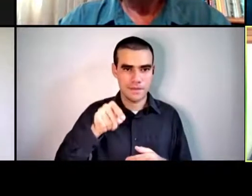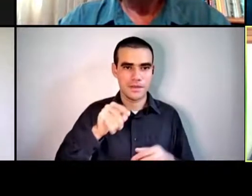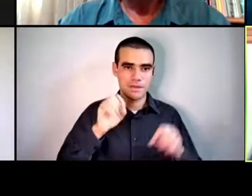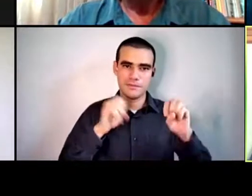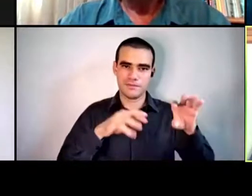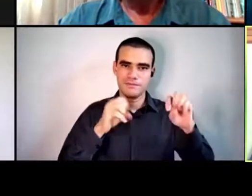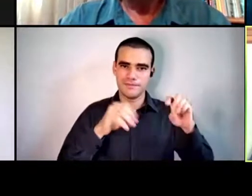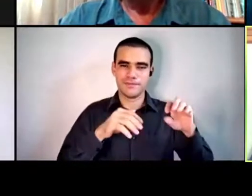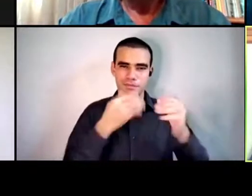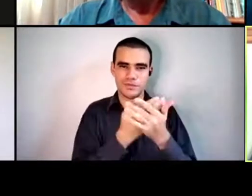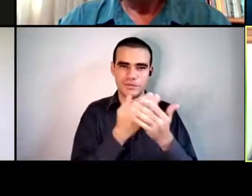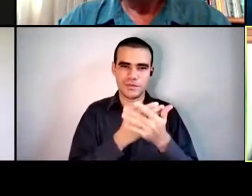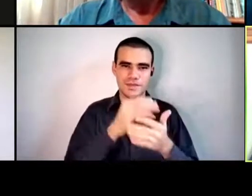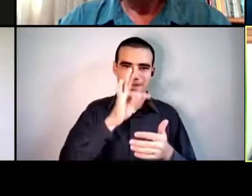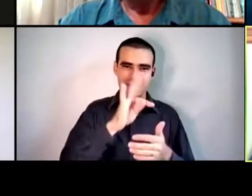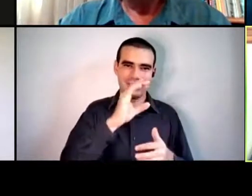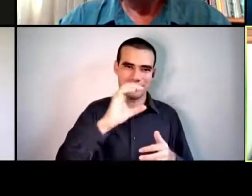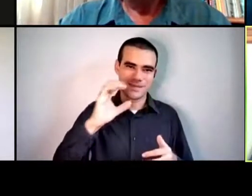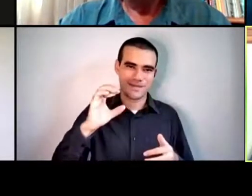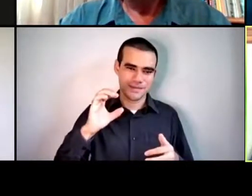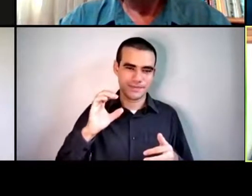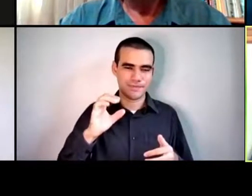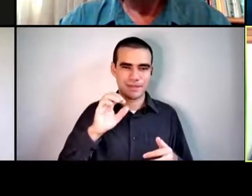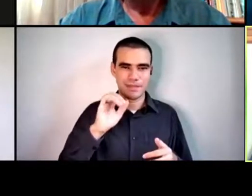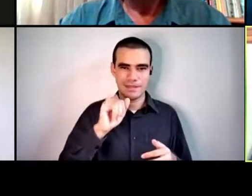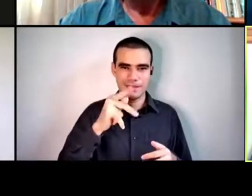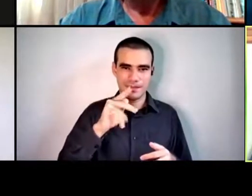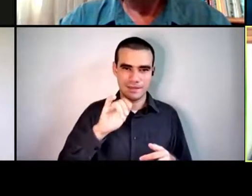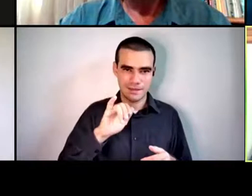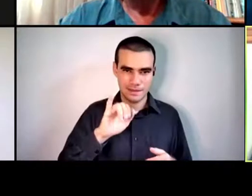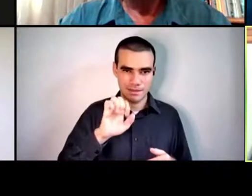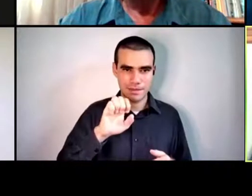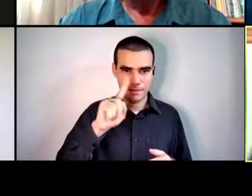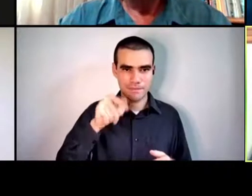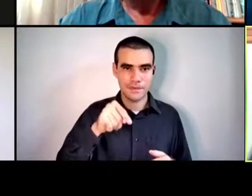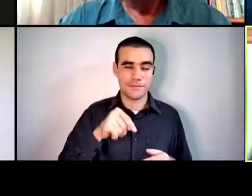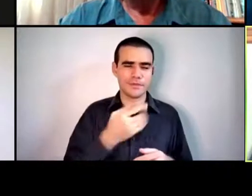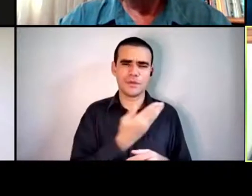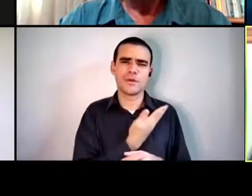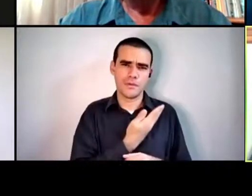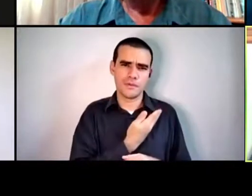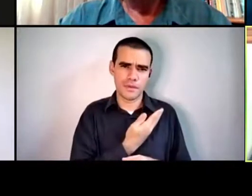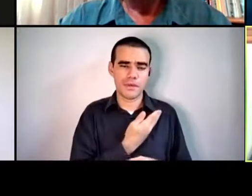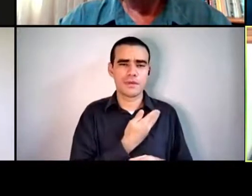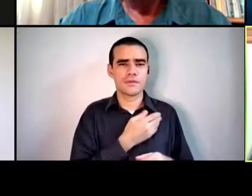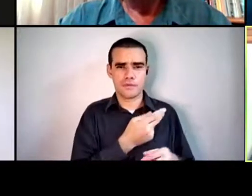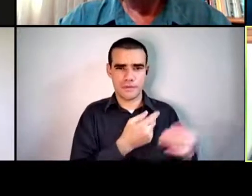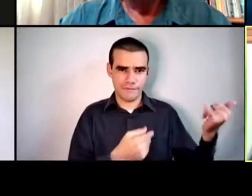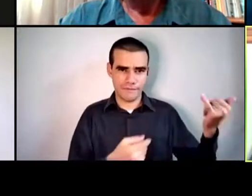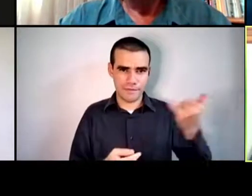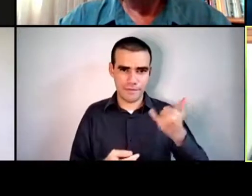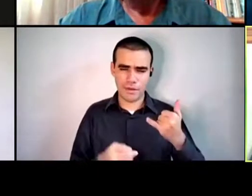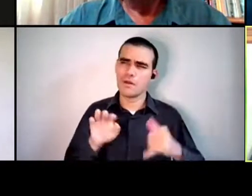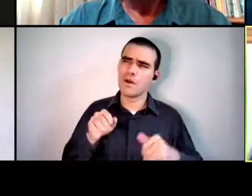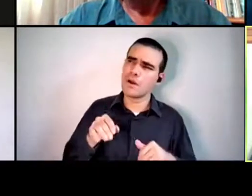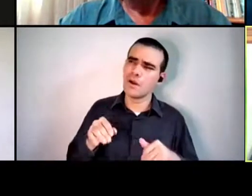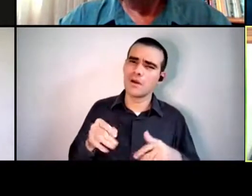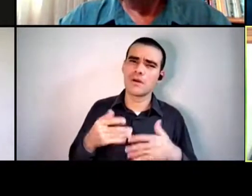this was his final paper in the course, and we ended up being friends,